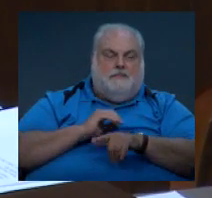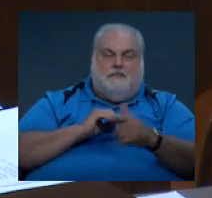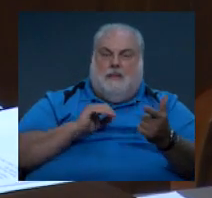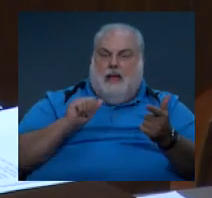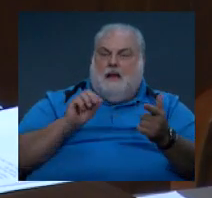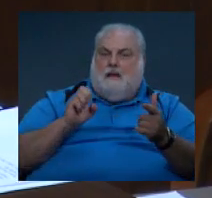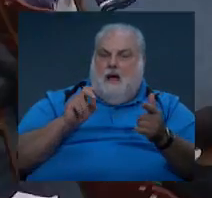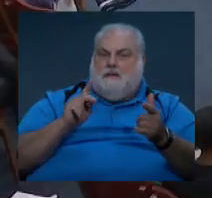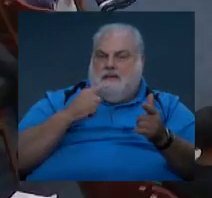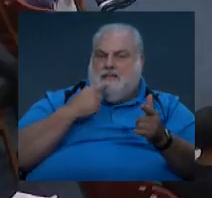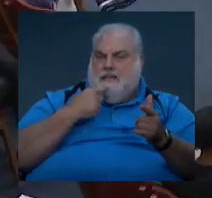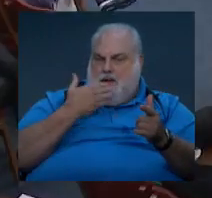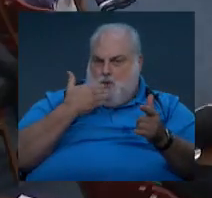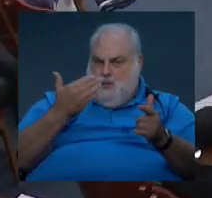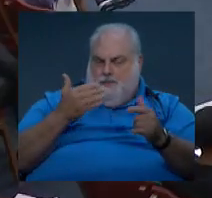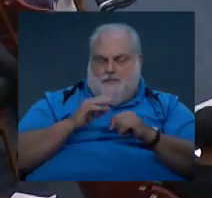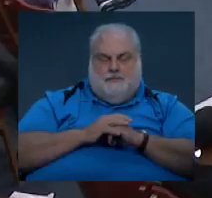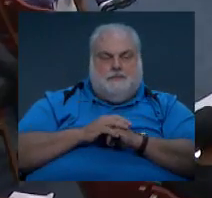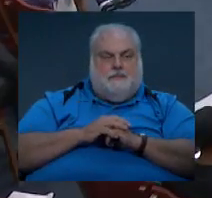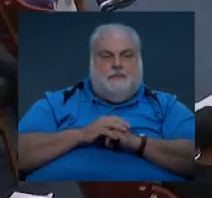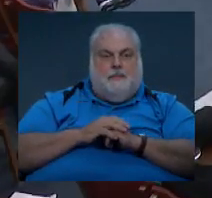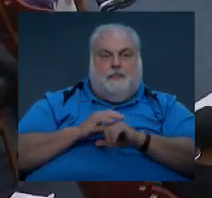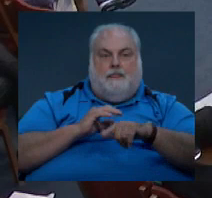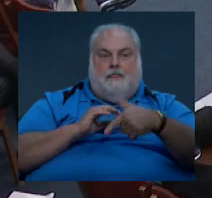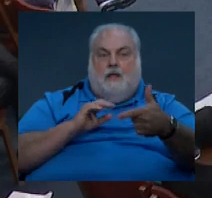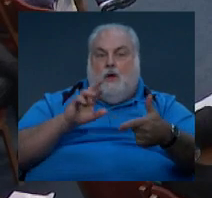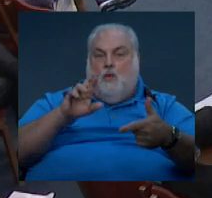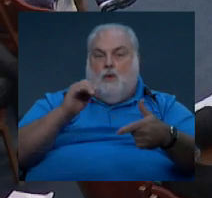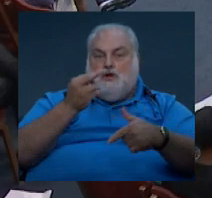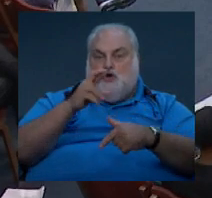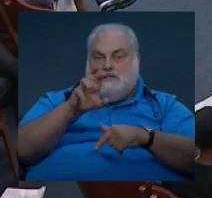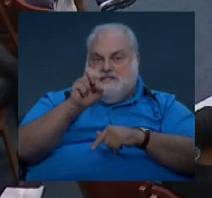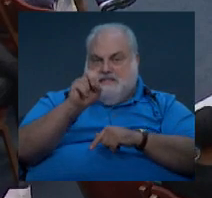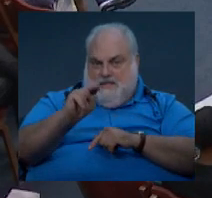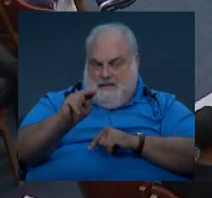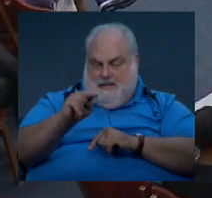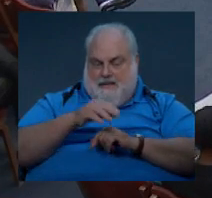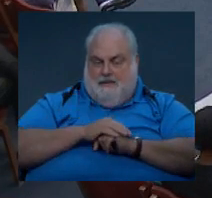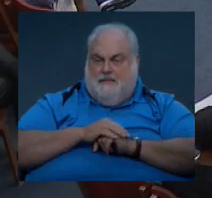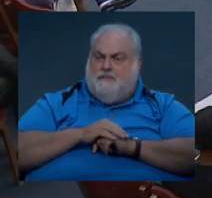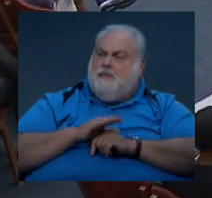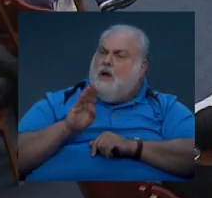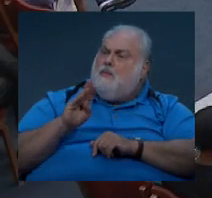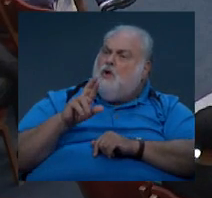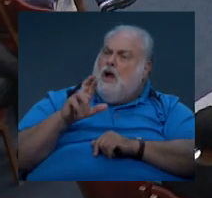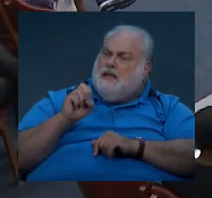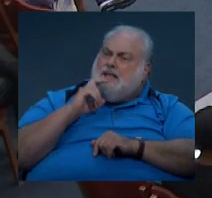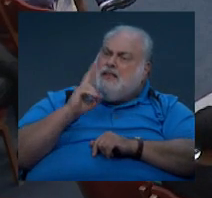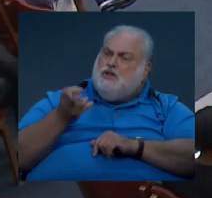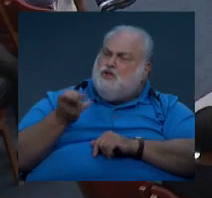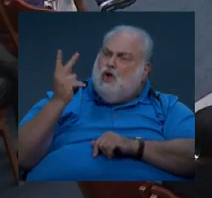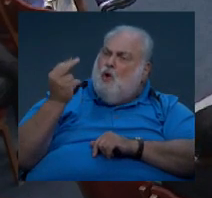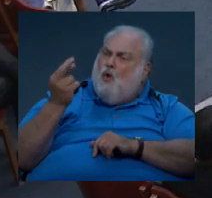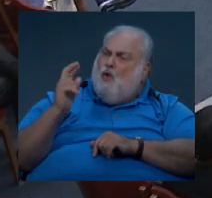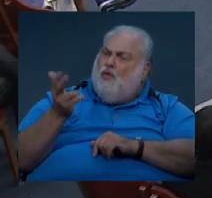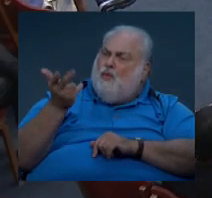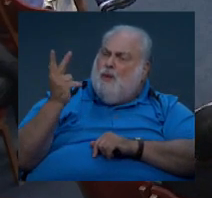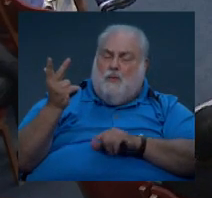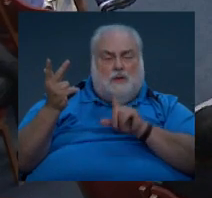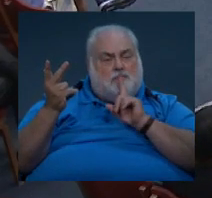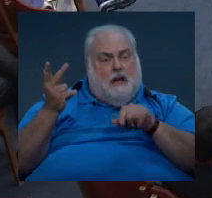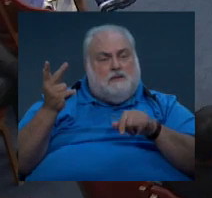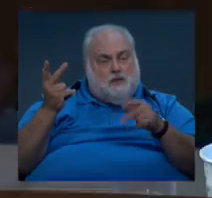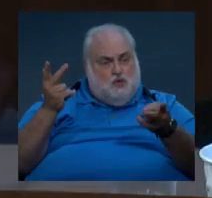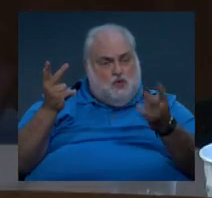thank you. Director Richardson? Yes, thank you, Mayor. Bruce, is it 2 or 3? 2.